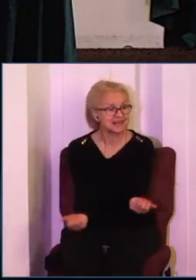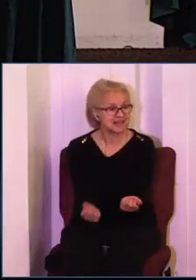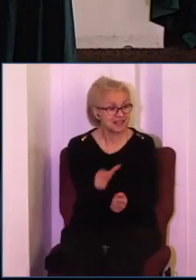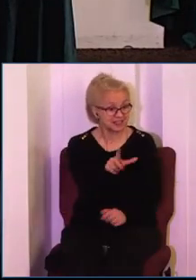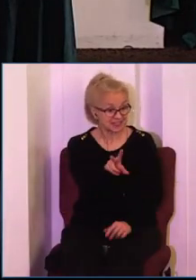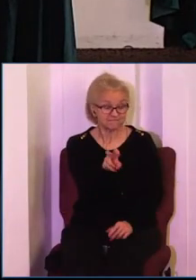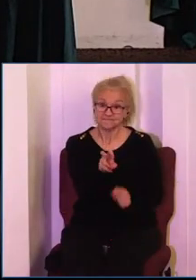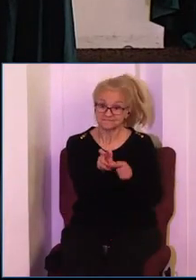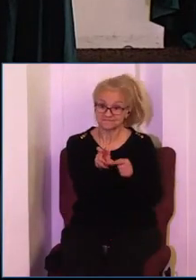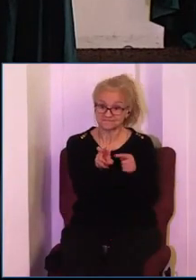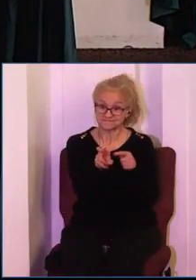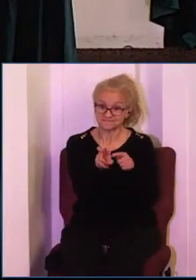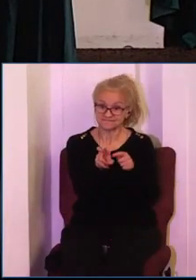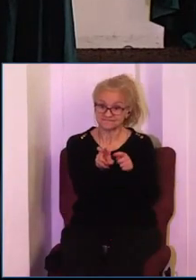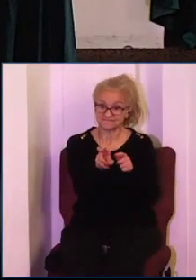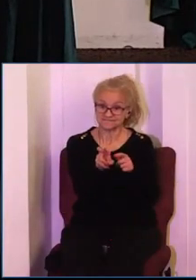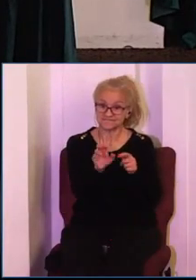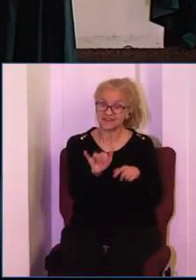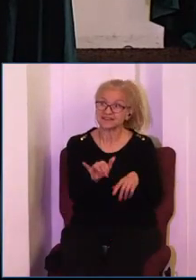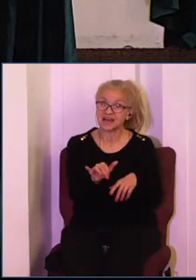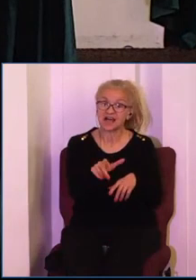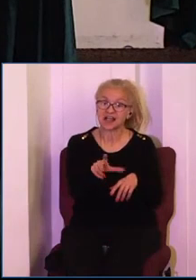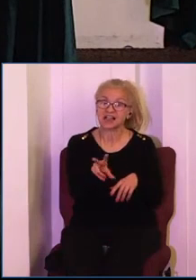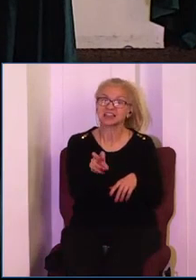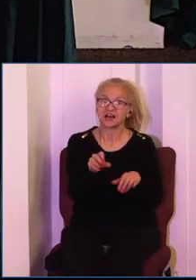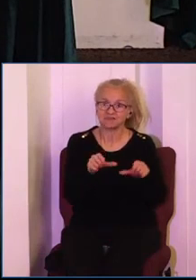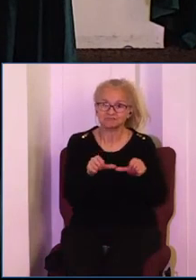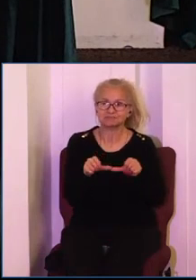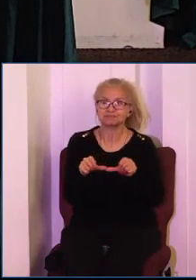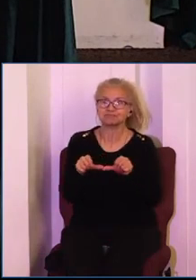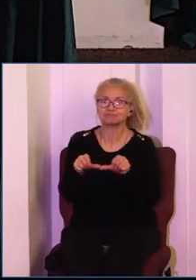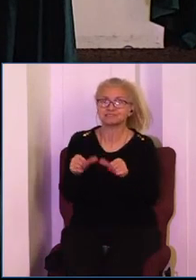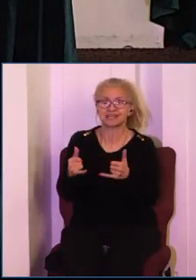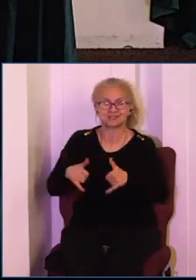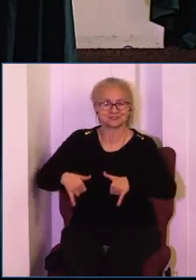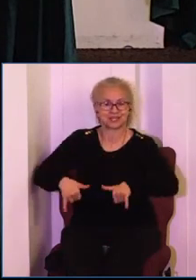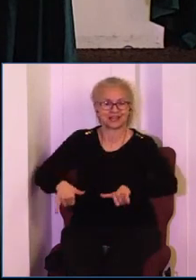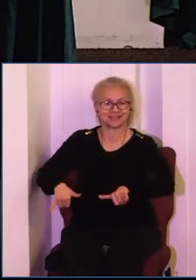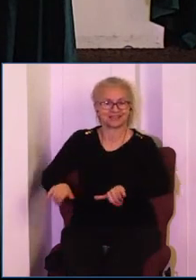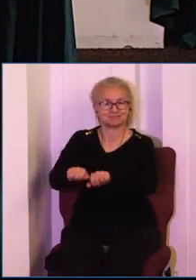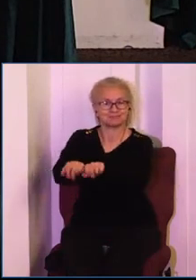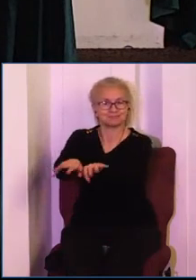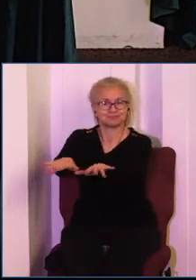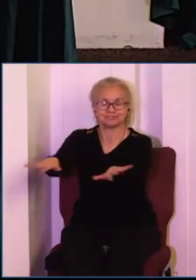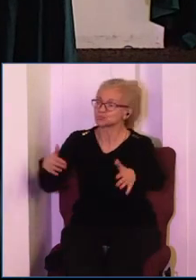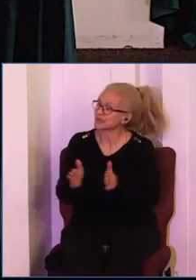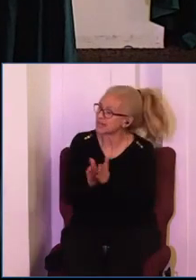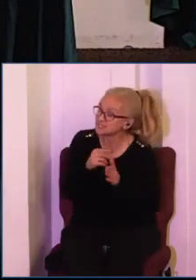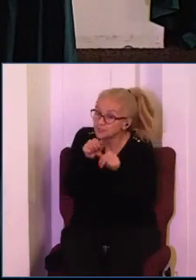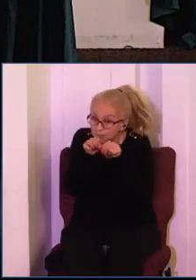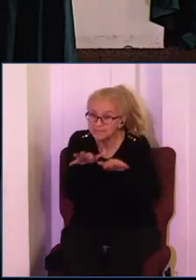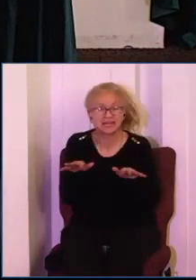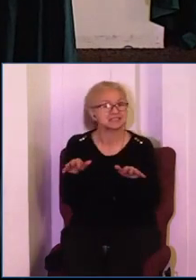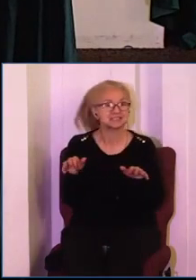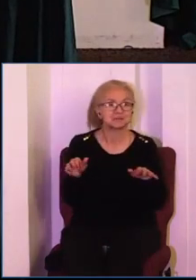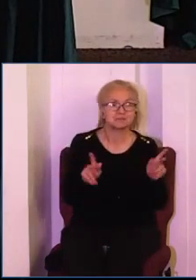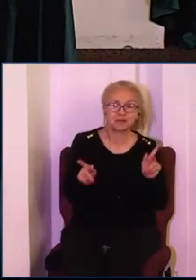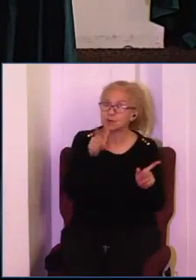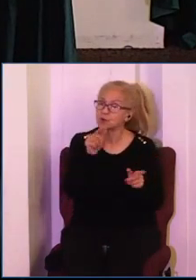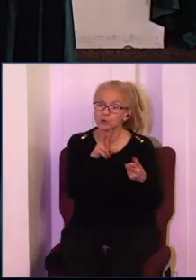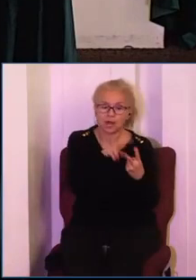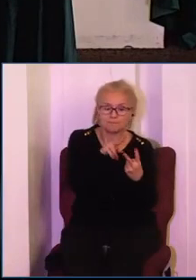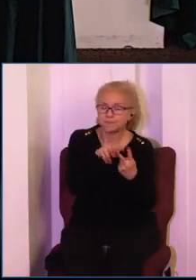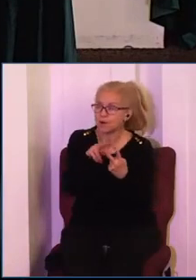love. That love still endures today. So we ask you to bless all of these who are coupled up